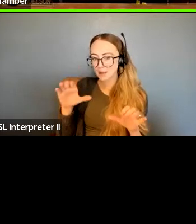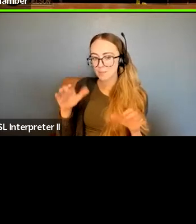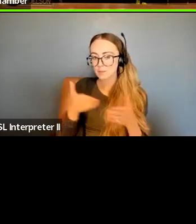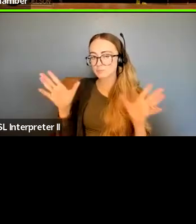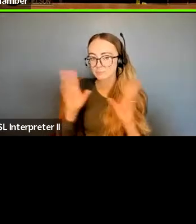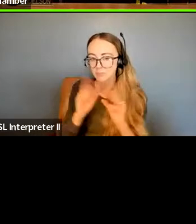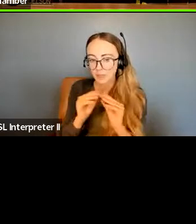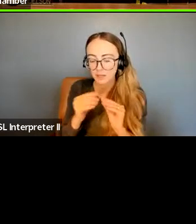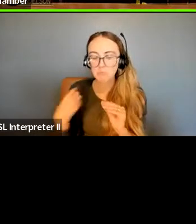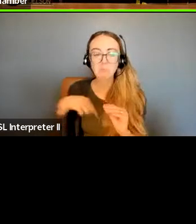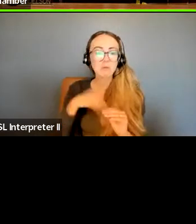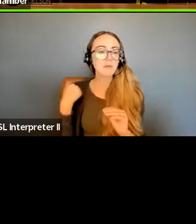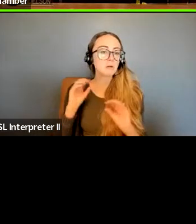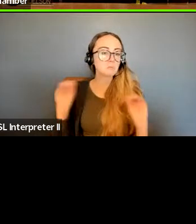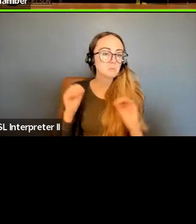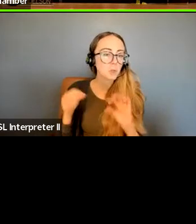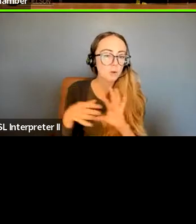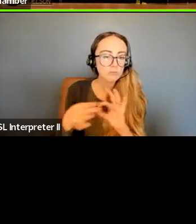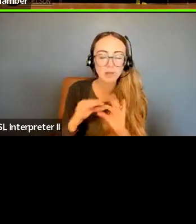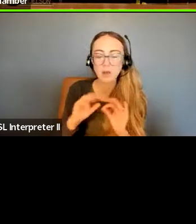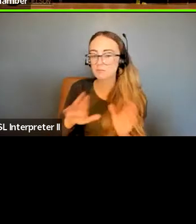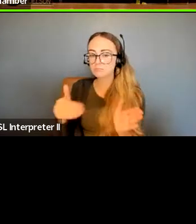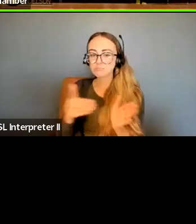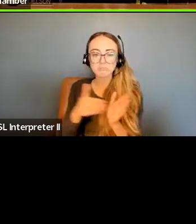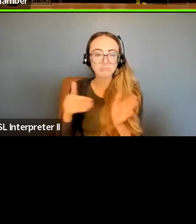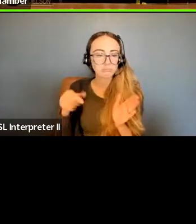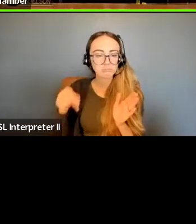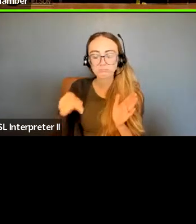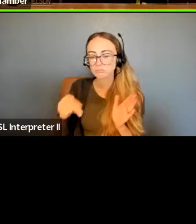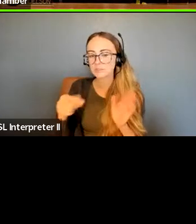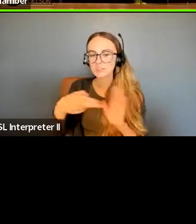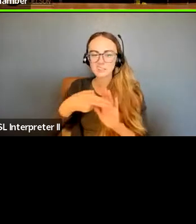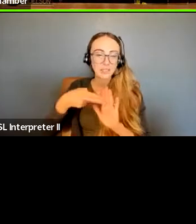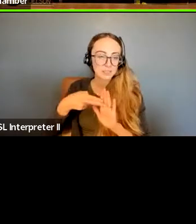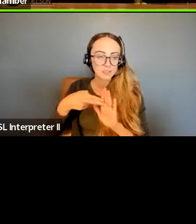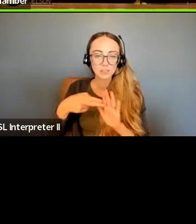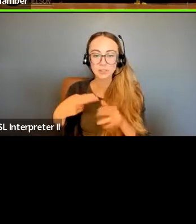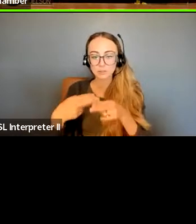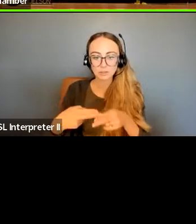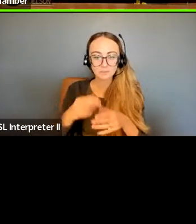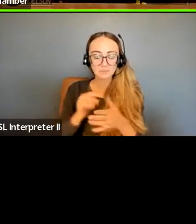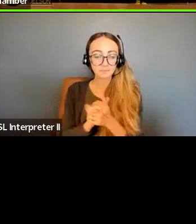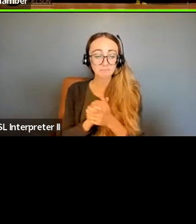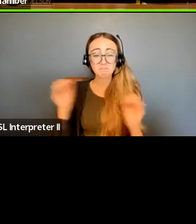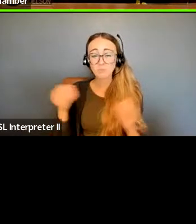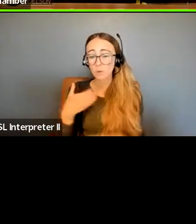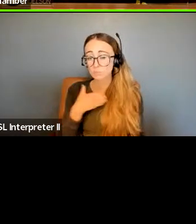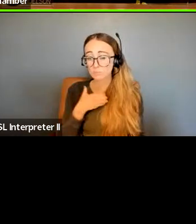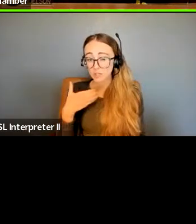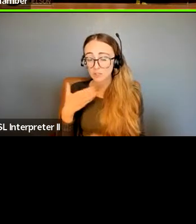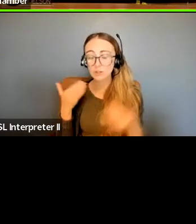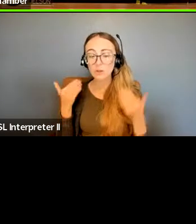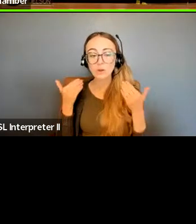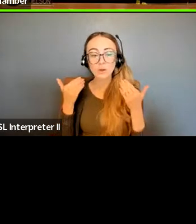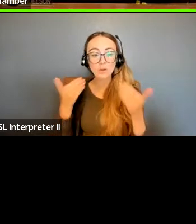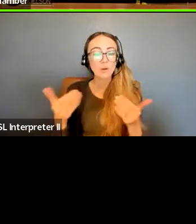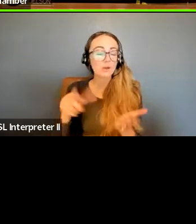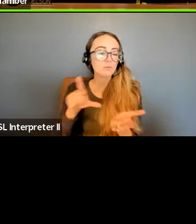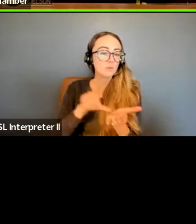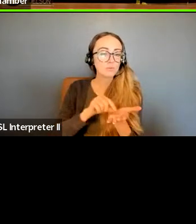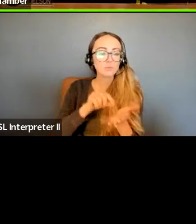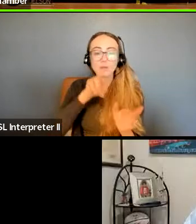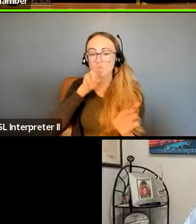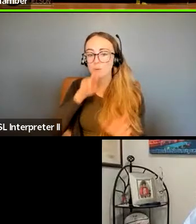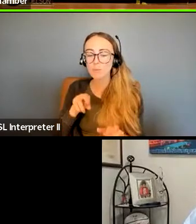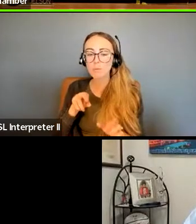the committee has received no testimony or comments in opposition to the designation. If there's no objection, I'll move both the print and report